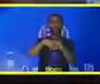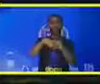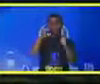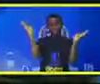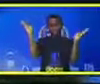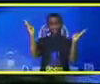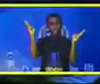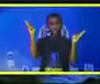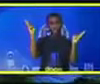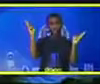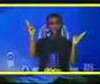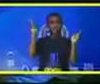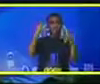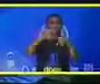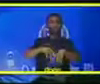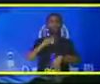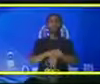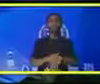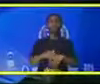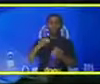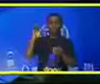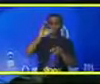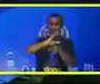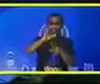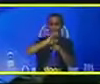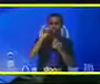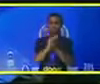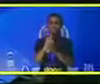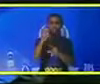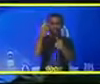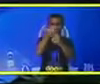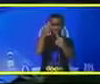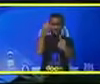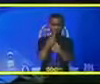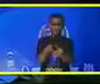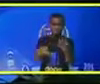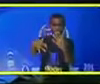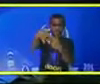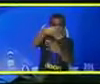open depending on the forces that you engage.